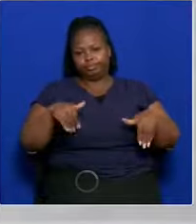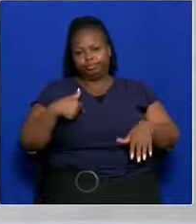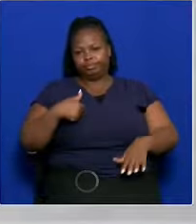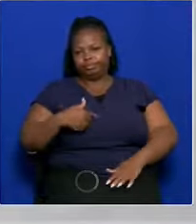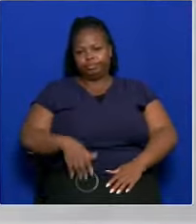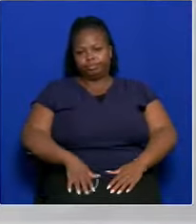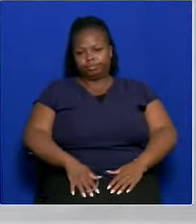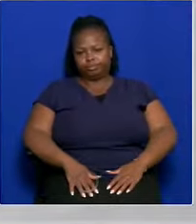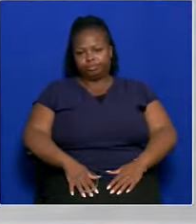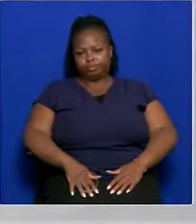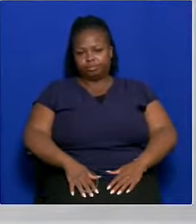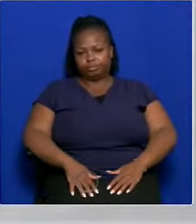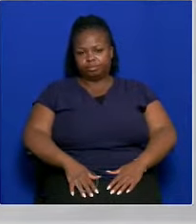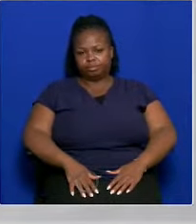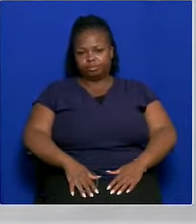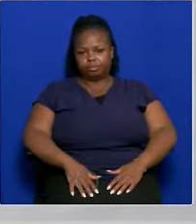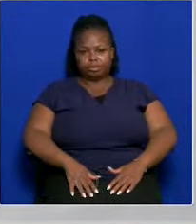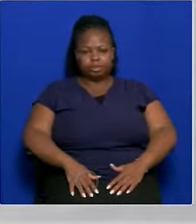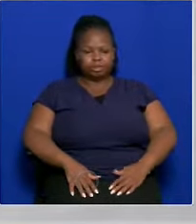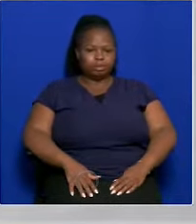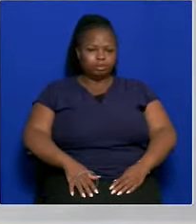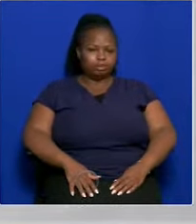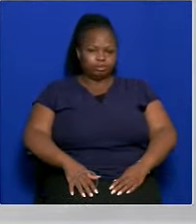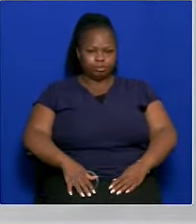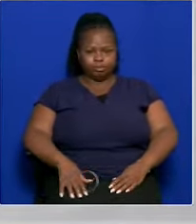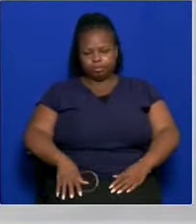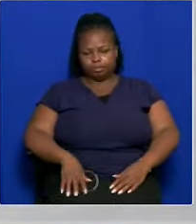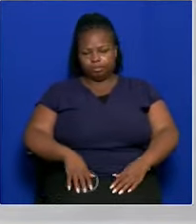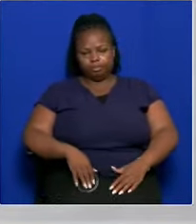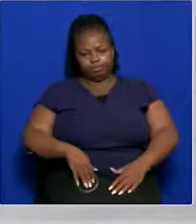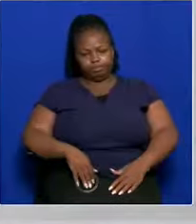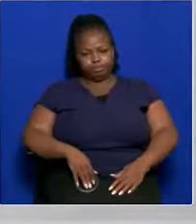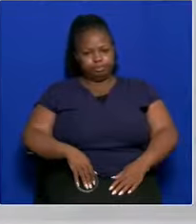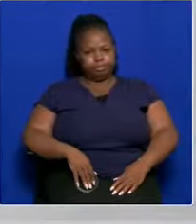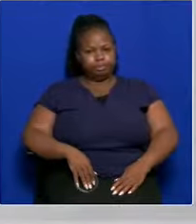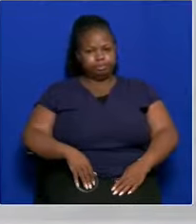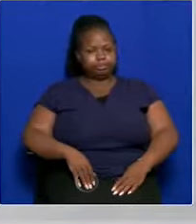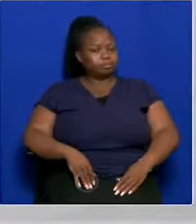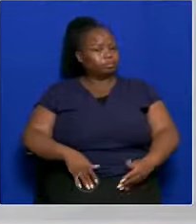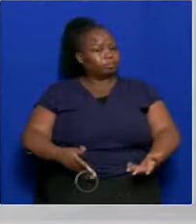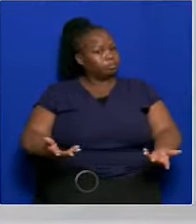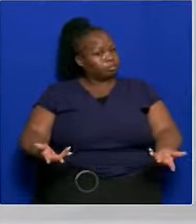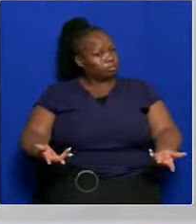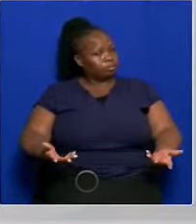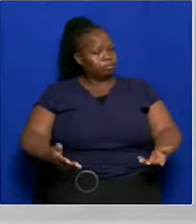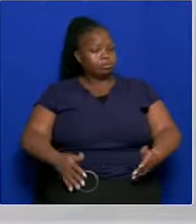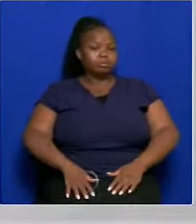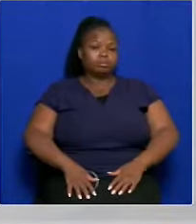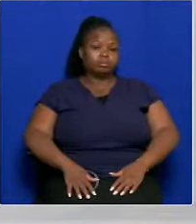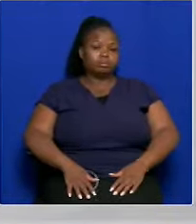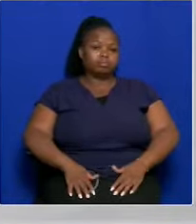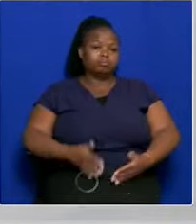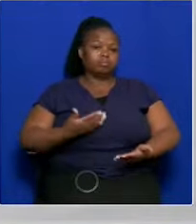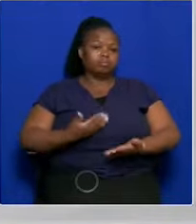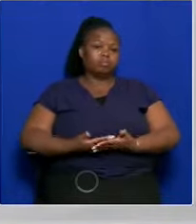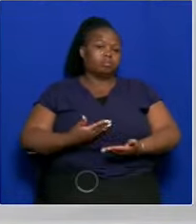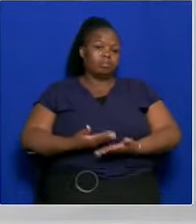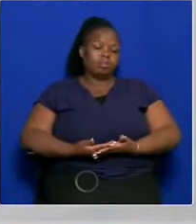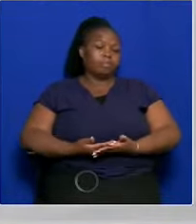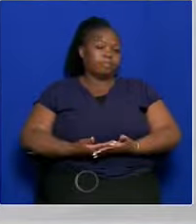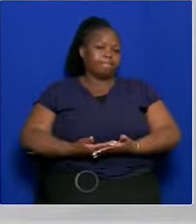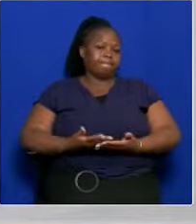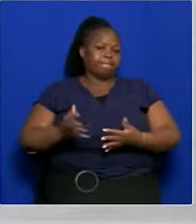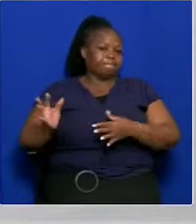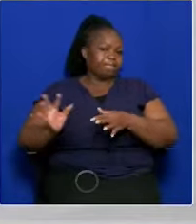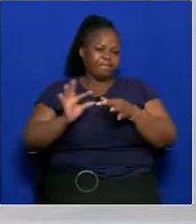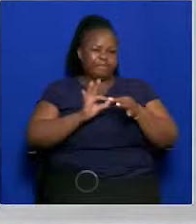link up with this one, it can goes well, but I have no